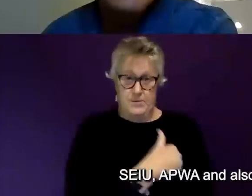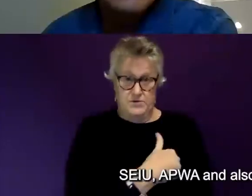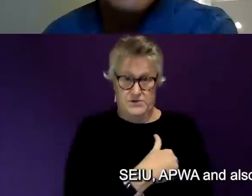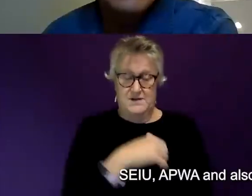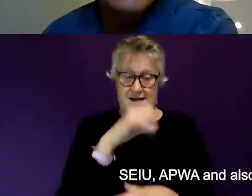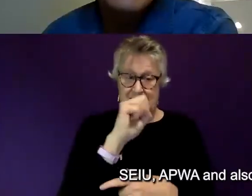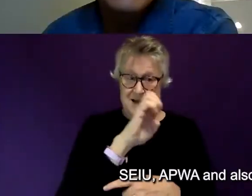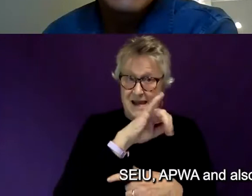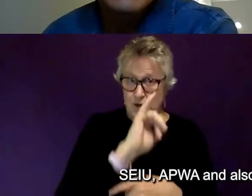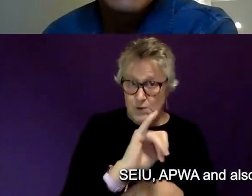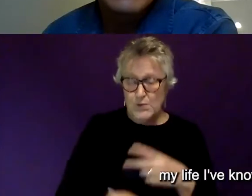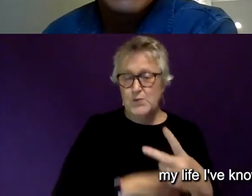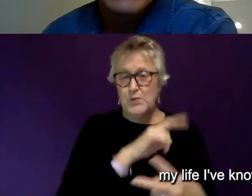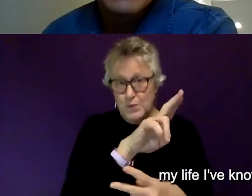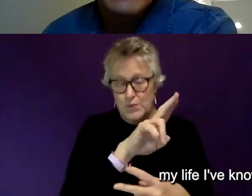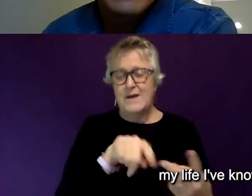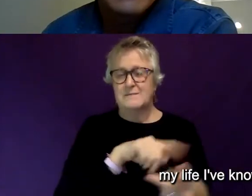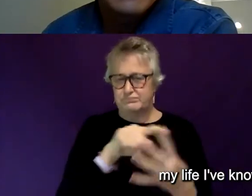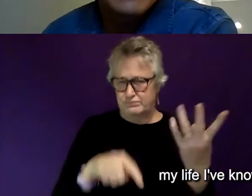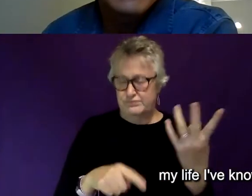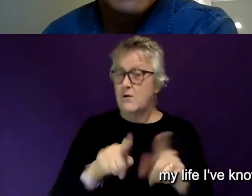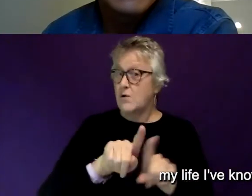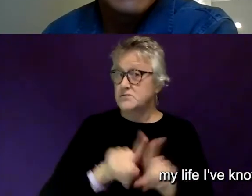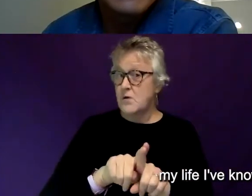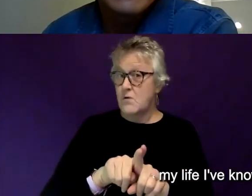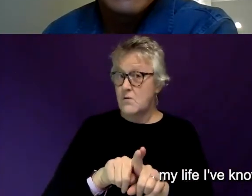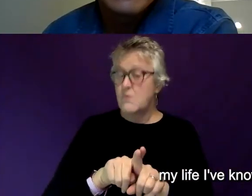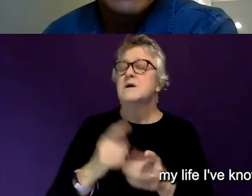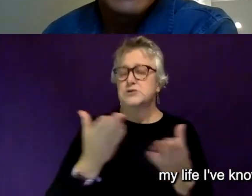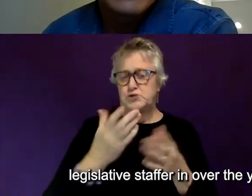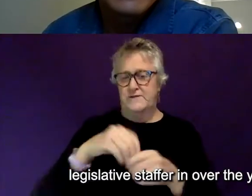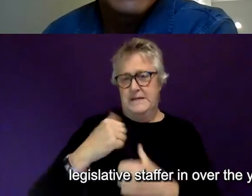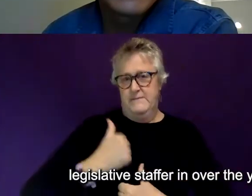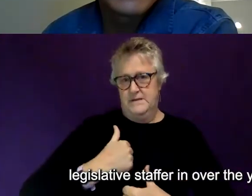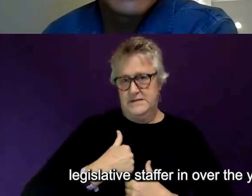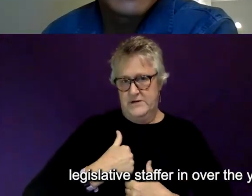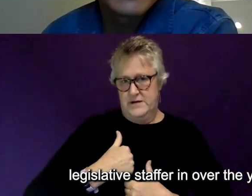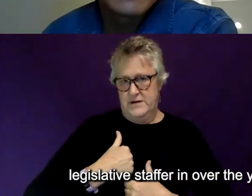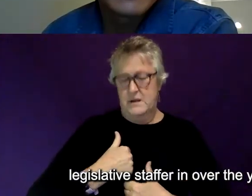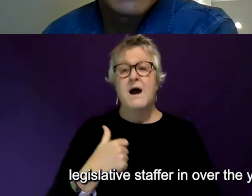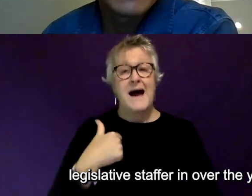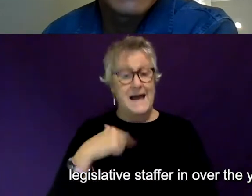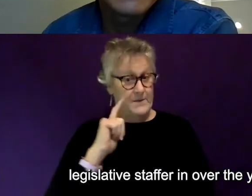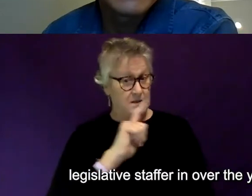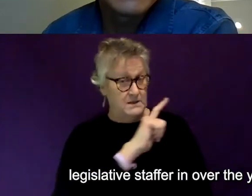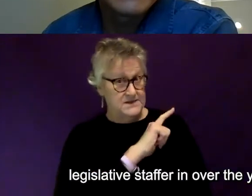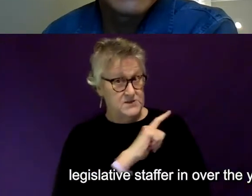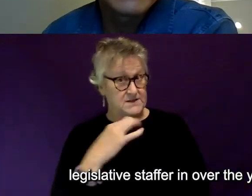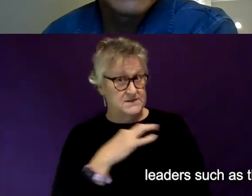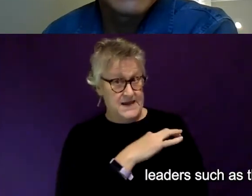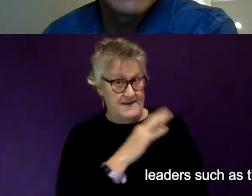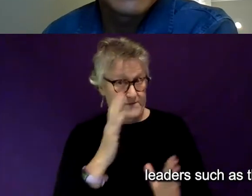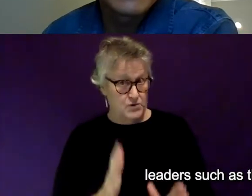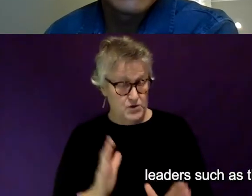in the military. So all my life, I have known to serve others. I am a legislative staffer, and over